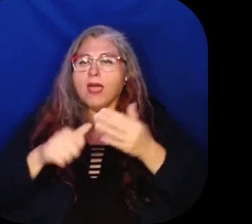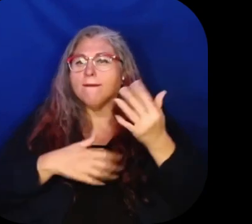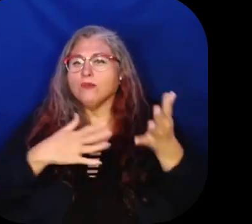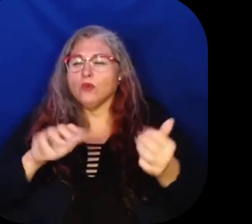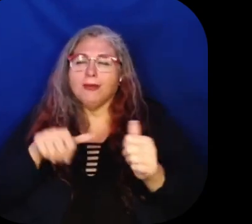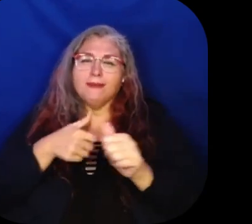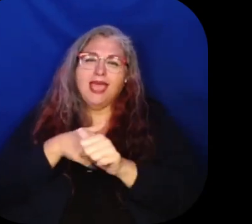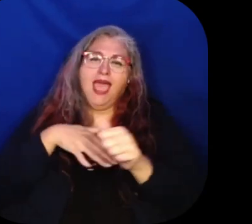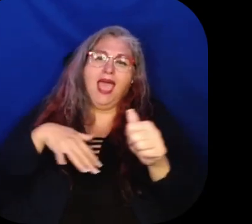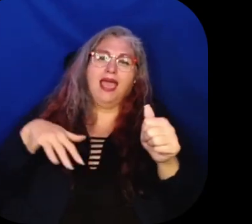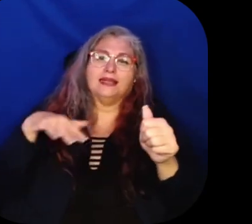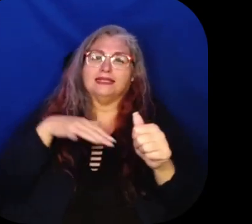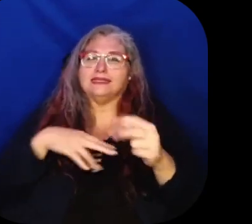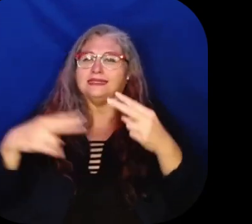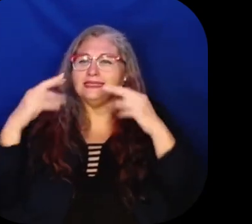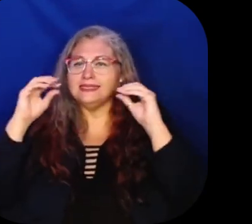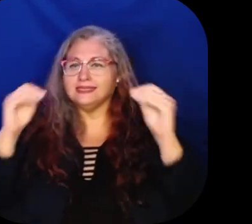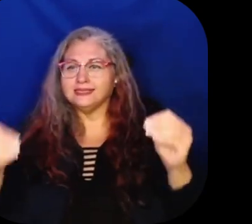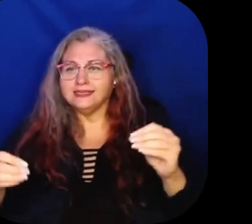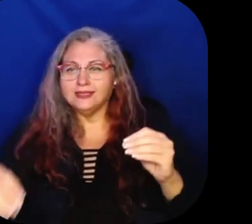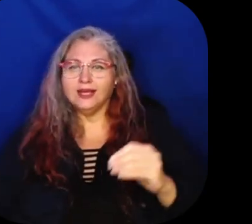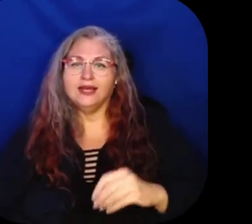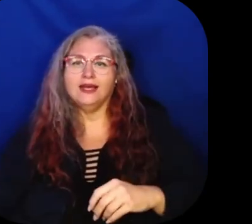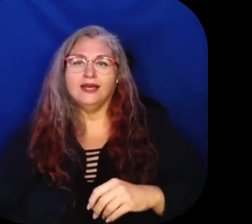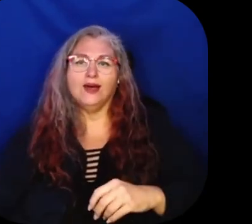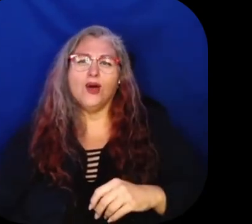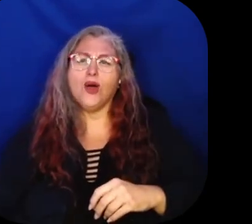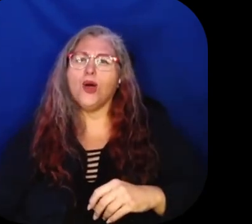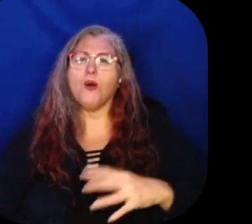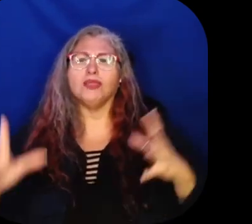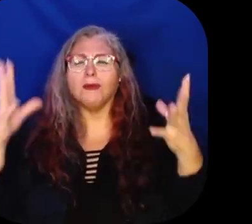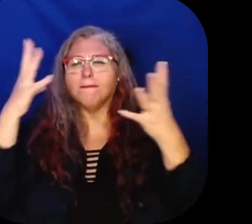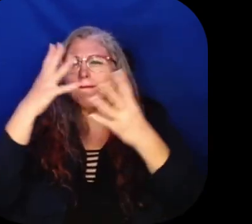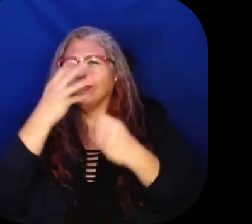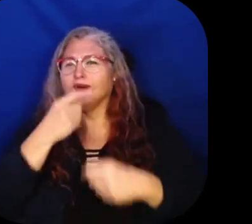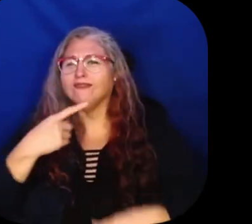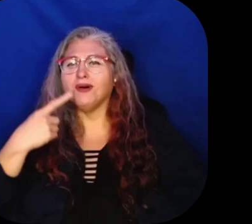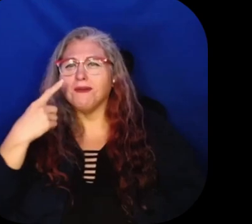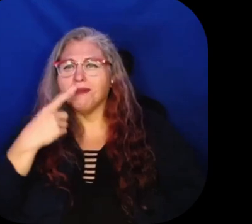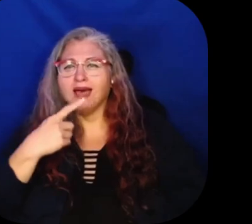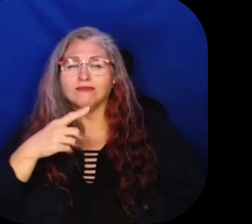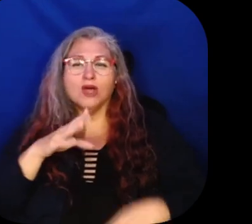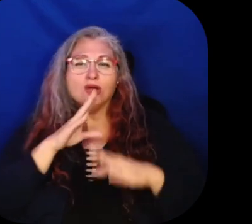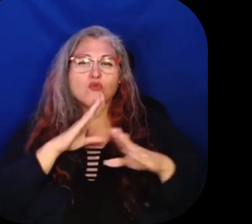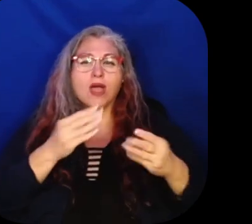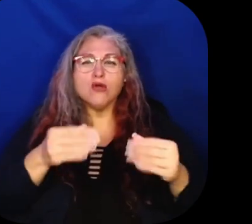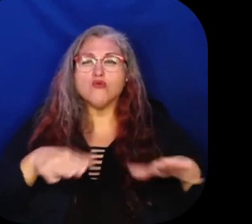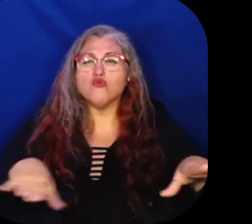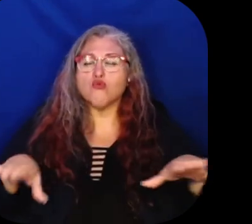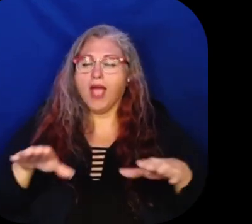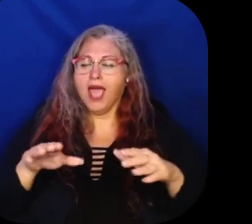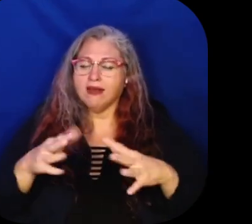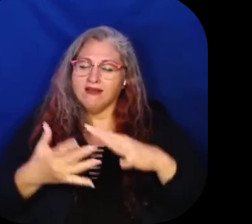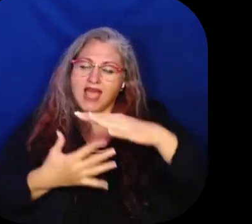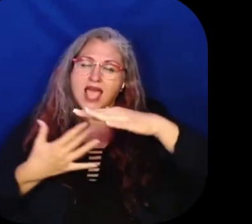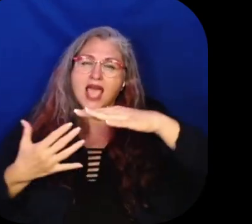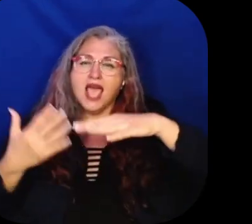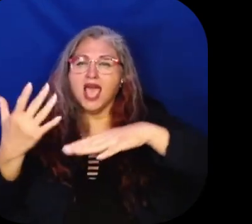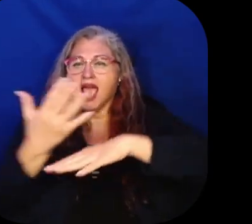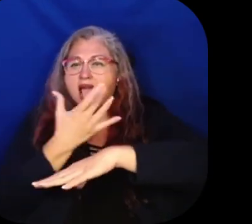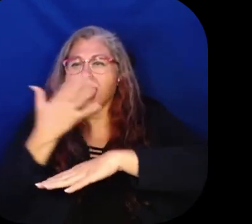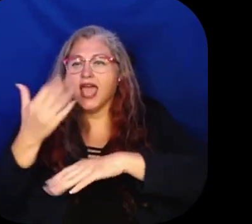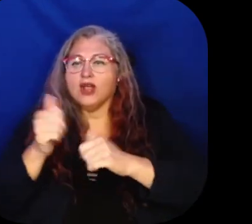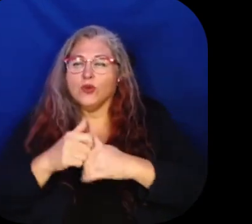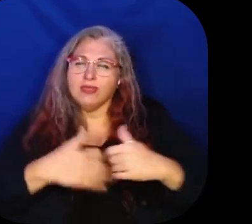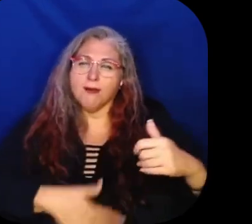scenes. What a beautiful mouth. Quiet ground below flames. From deep in its belly, it whispers